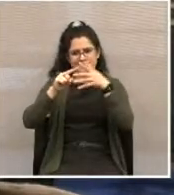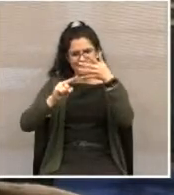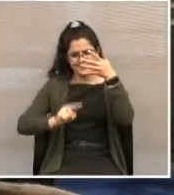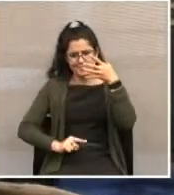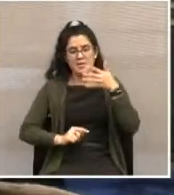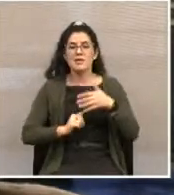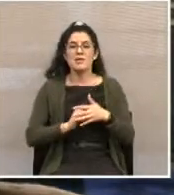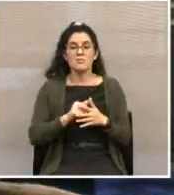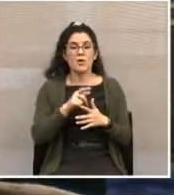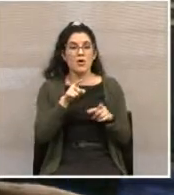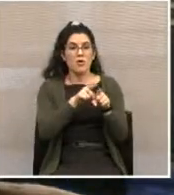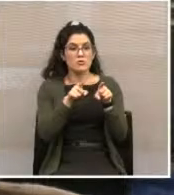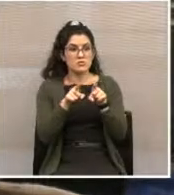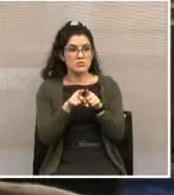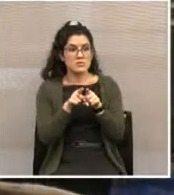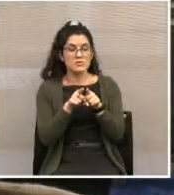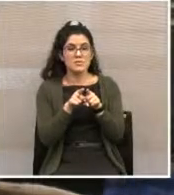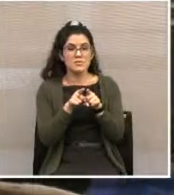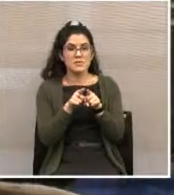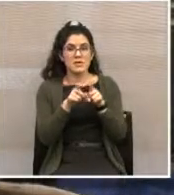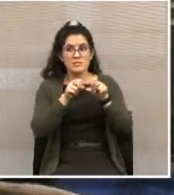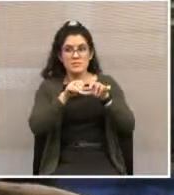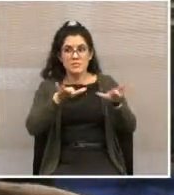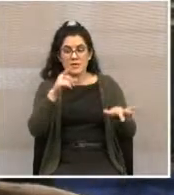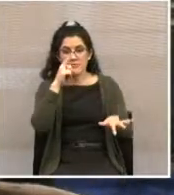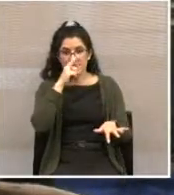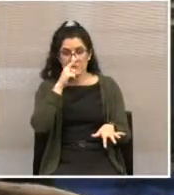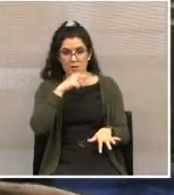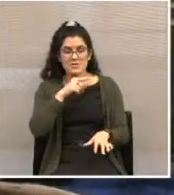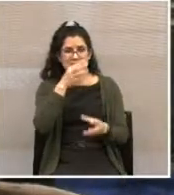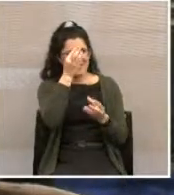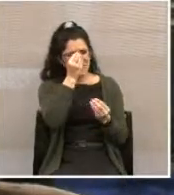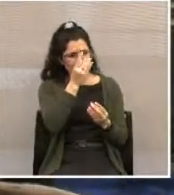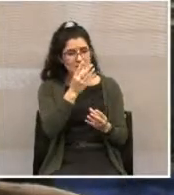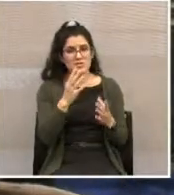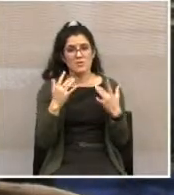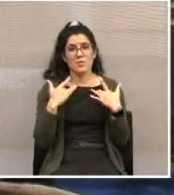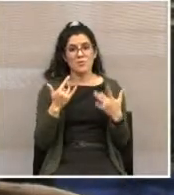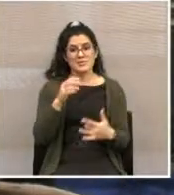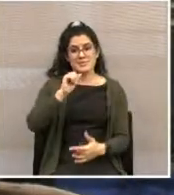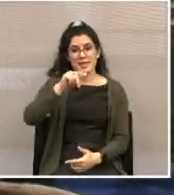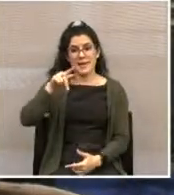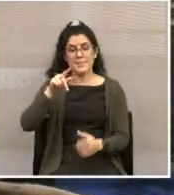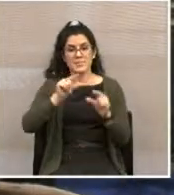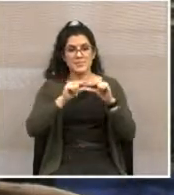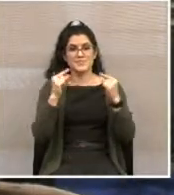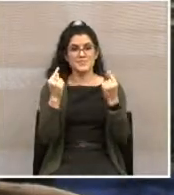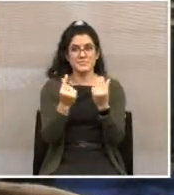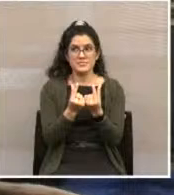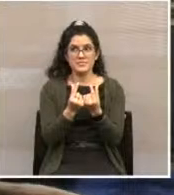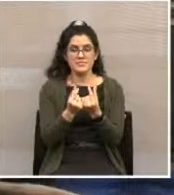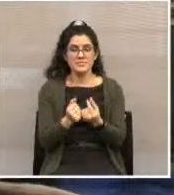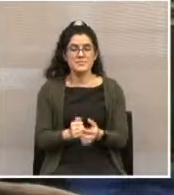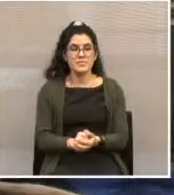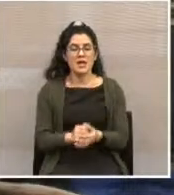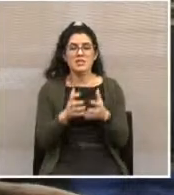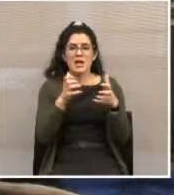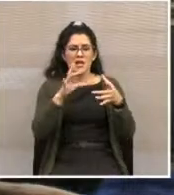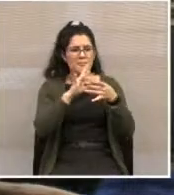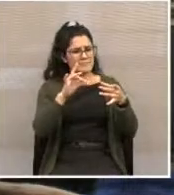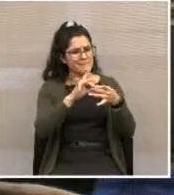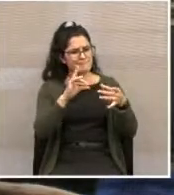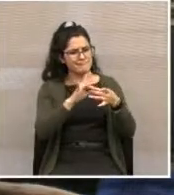seen the rise of the spread of false information through WhatsApp groups. A lot of these messages are